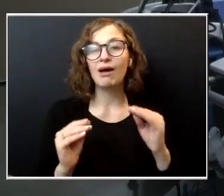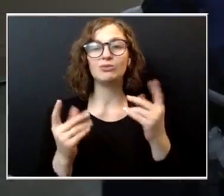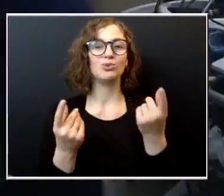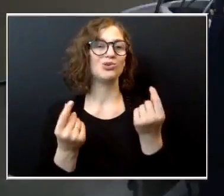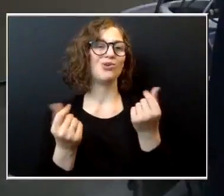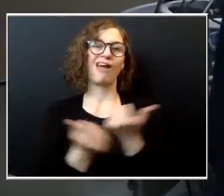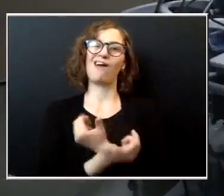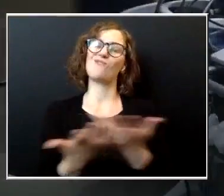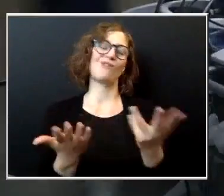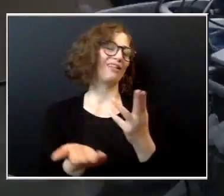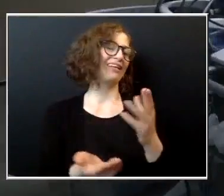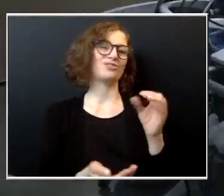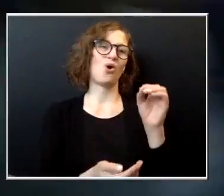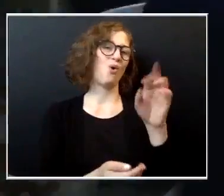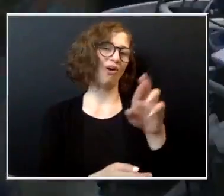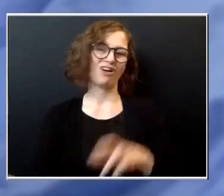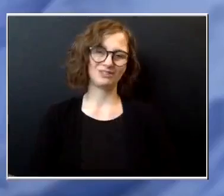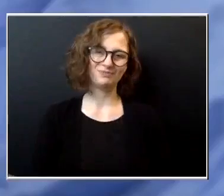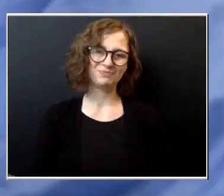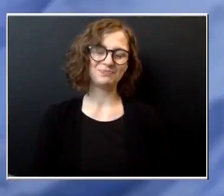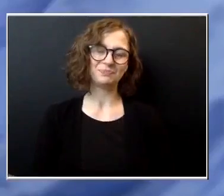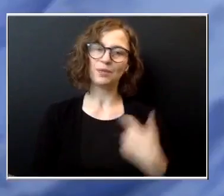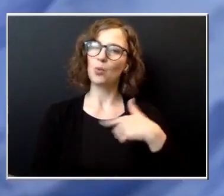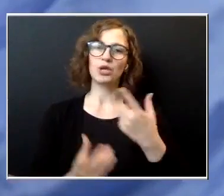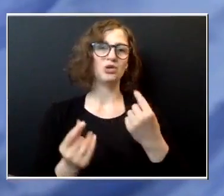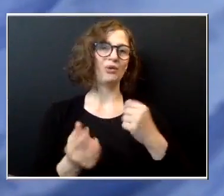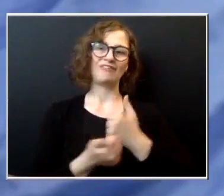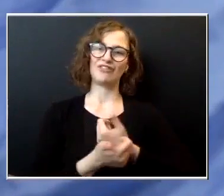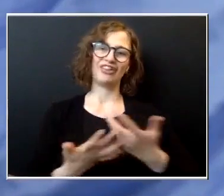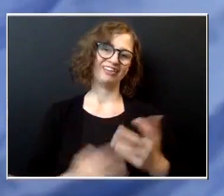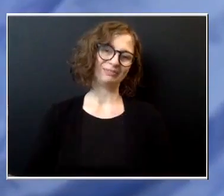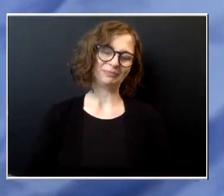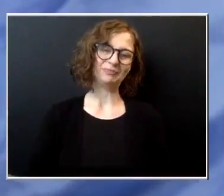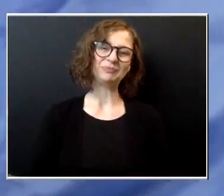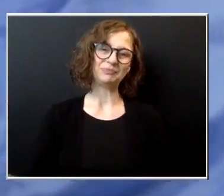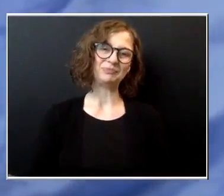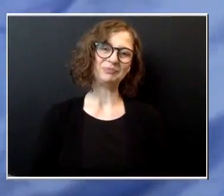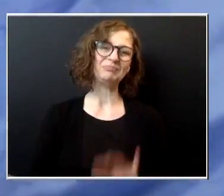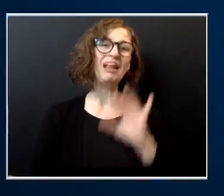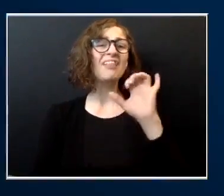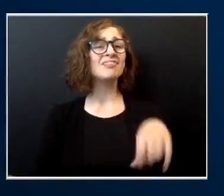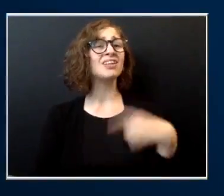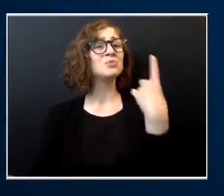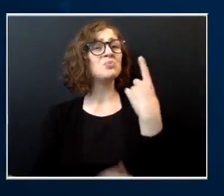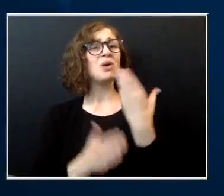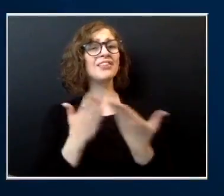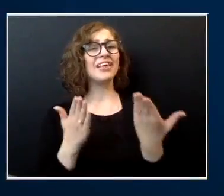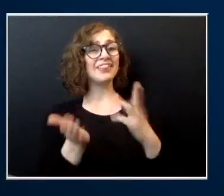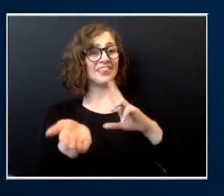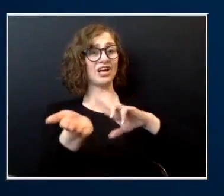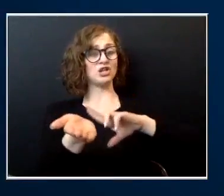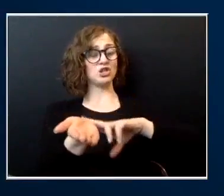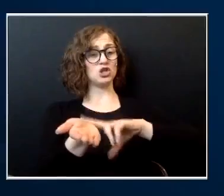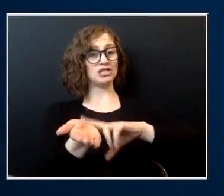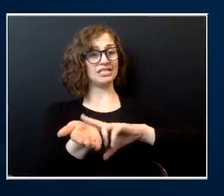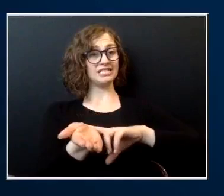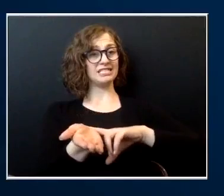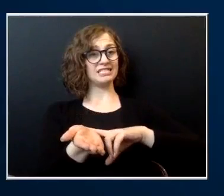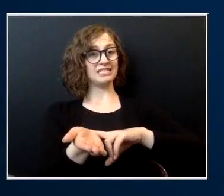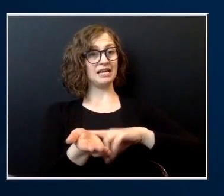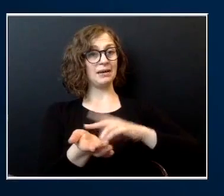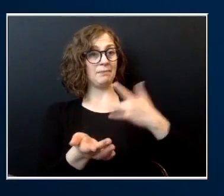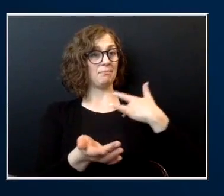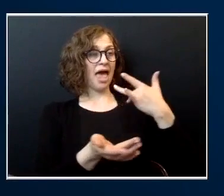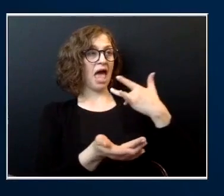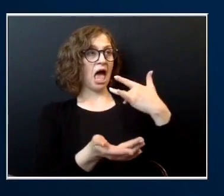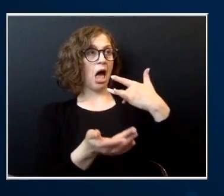all. we really do. And I think that's one of the things that nurses oftentimes don't know about the OR, because we're